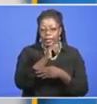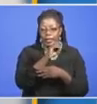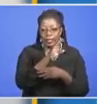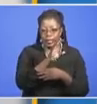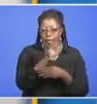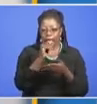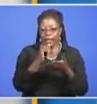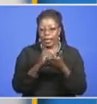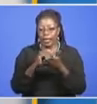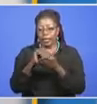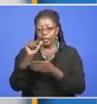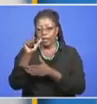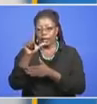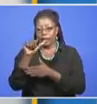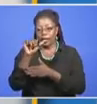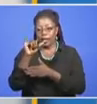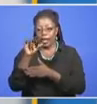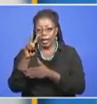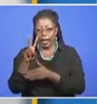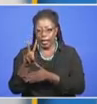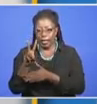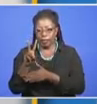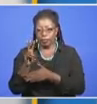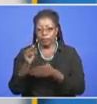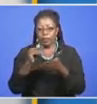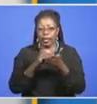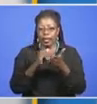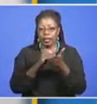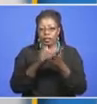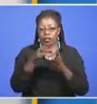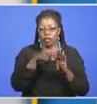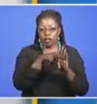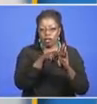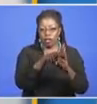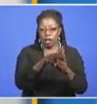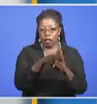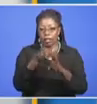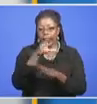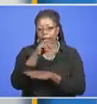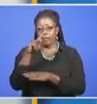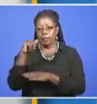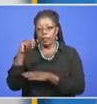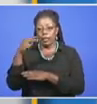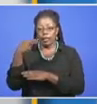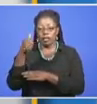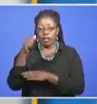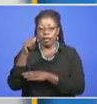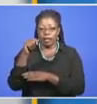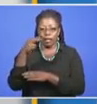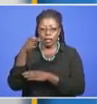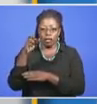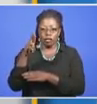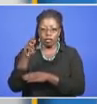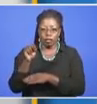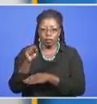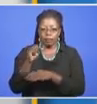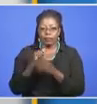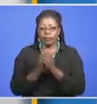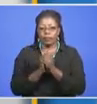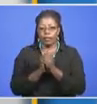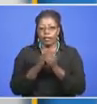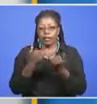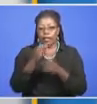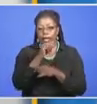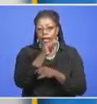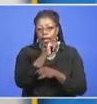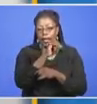on the Alive Strikers. That's followed by the Platinum Pool Sharks and the Hennessy Panthers. And the 26th edition of the annual AID Clay